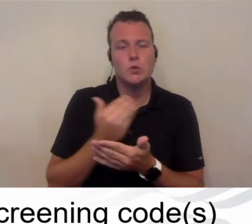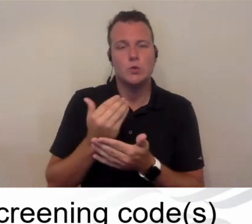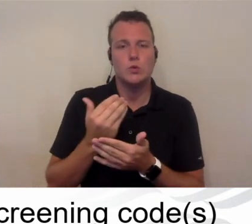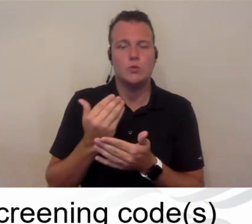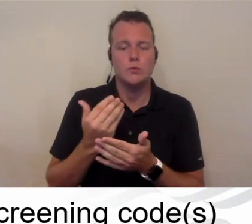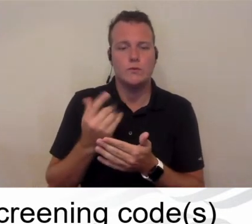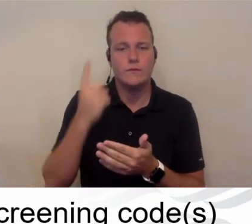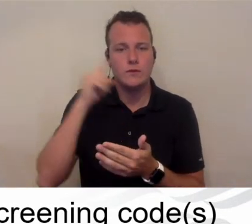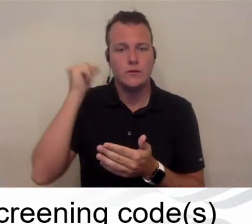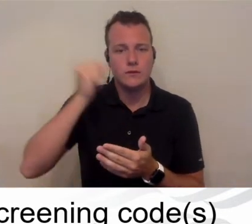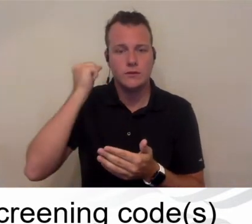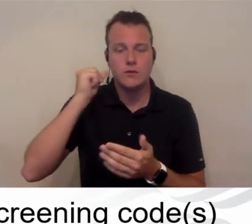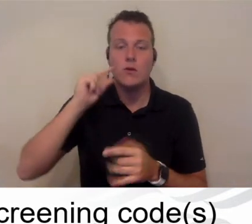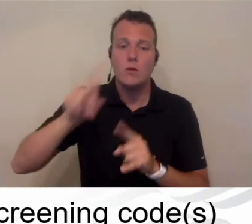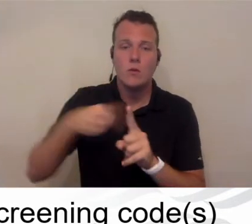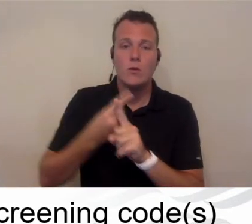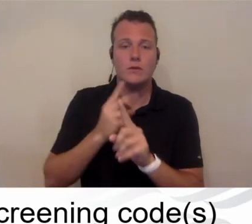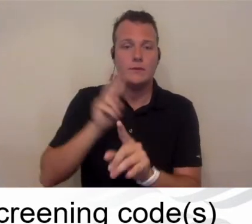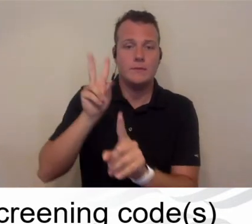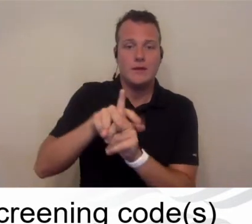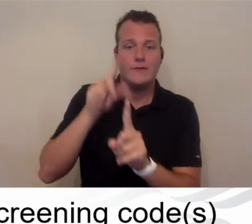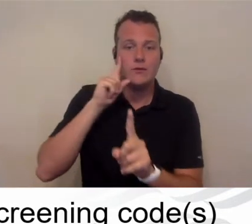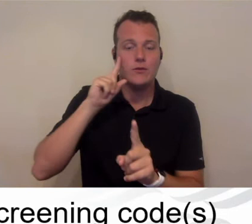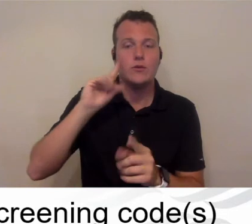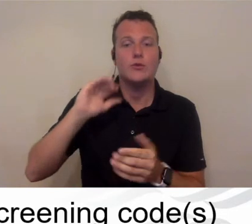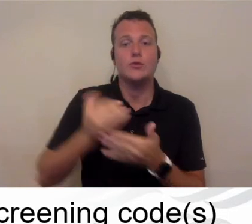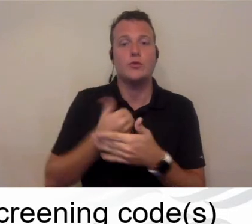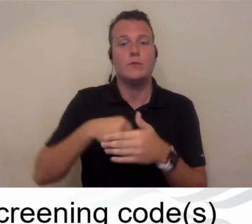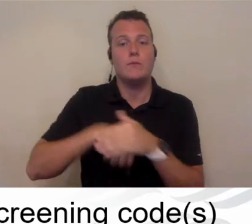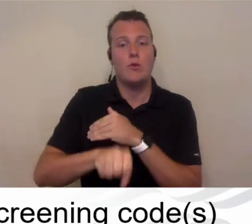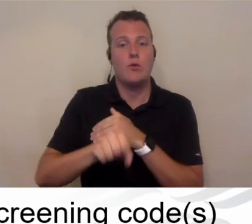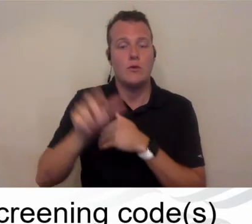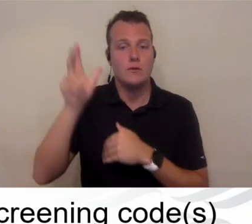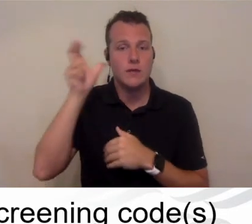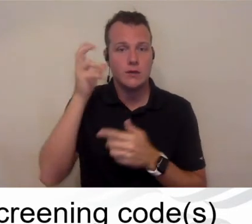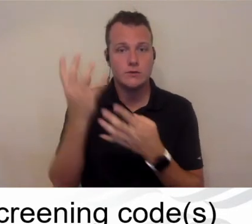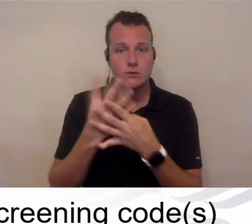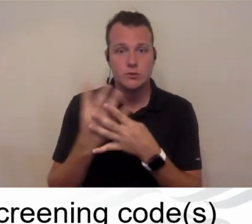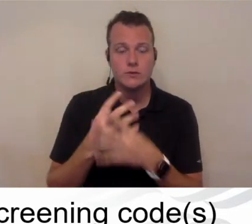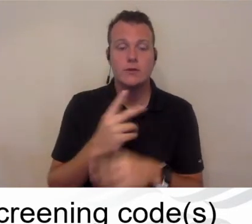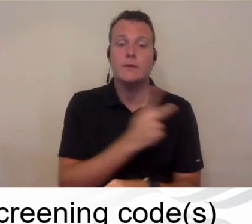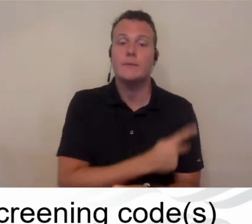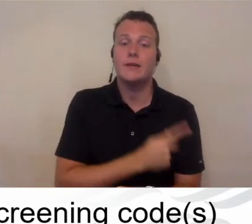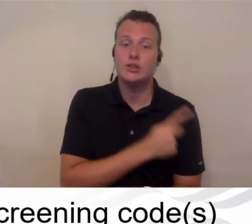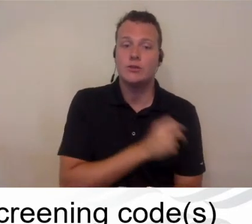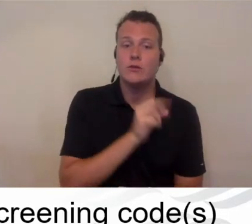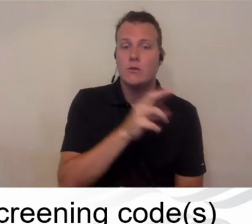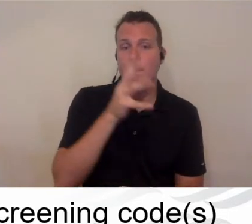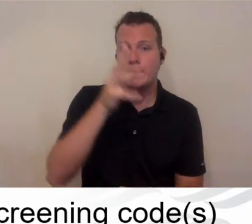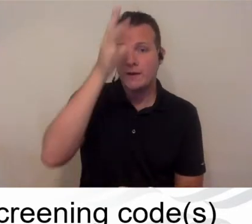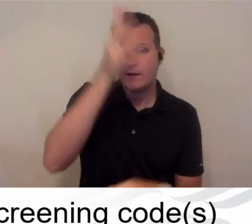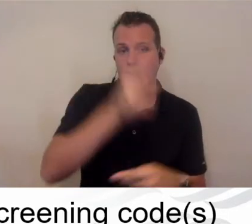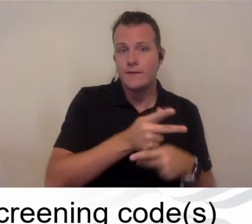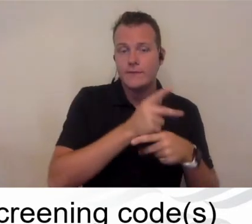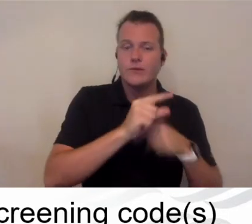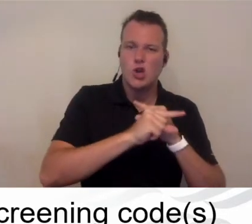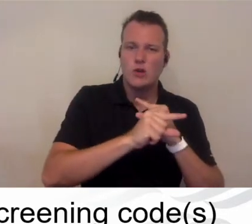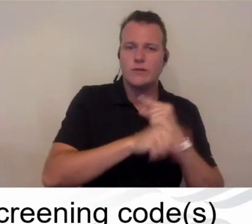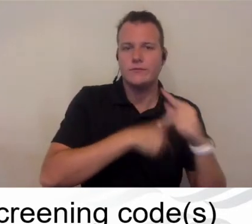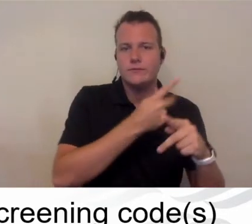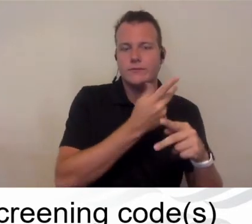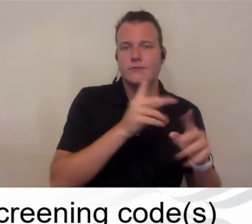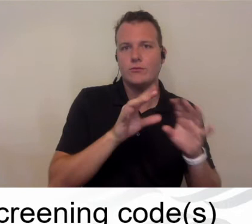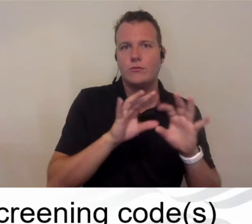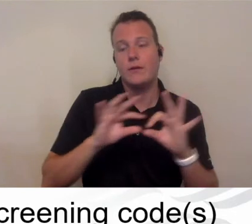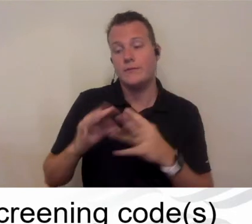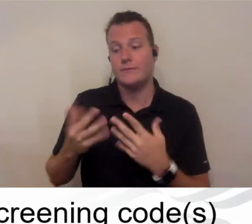for newborn hearing screening. The patient or caregiver their family rather, the patient's too little to